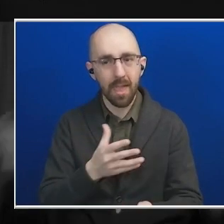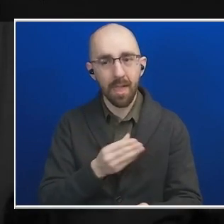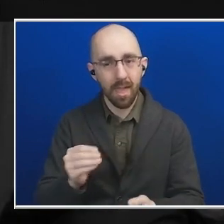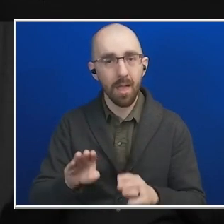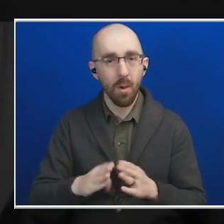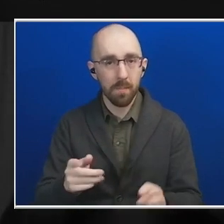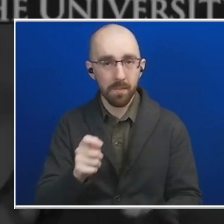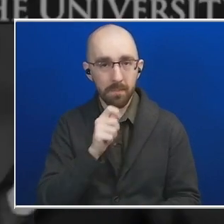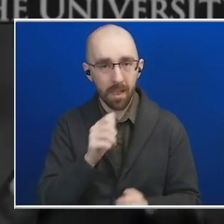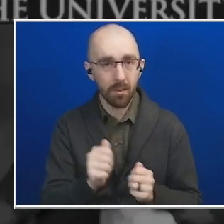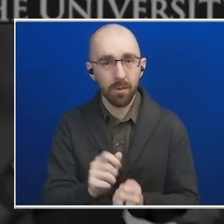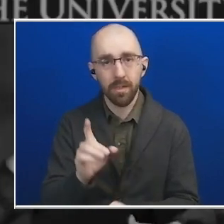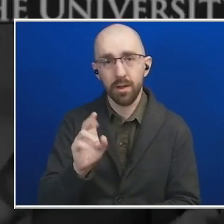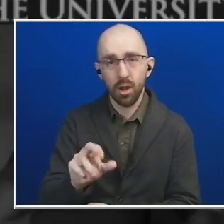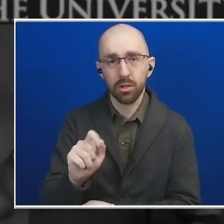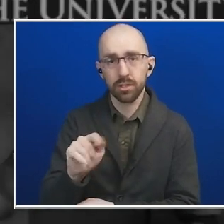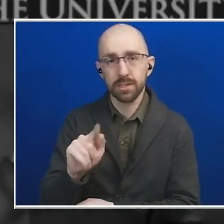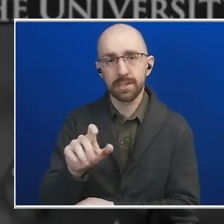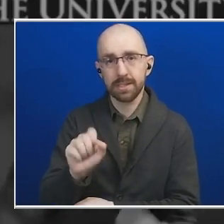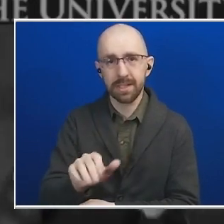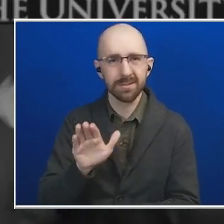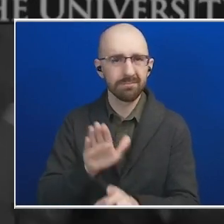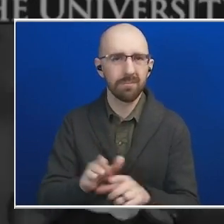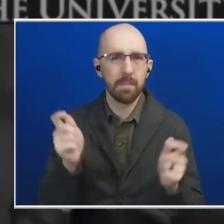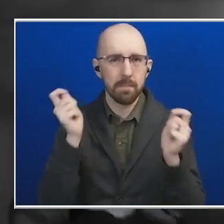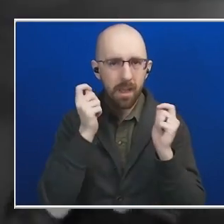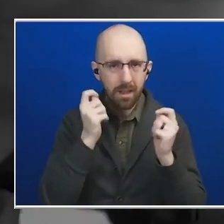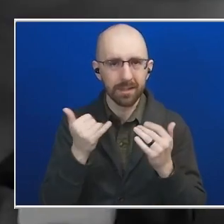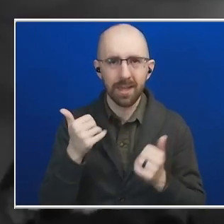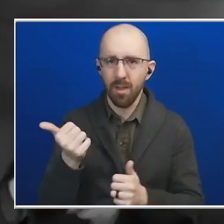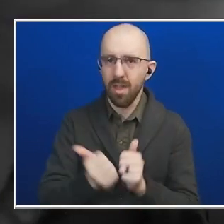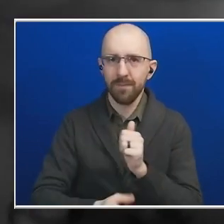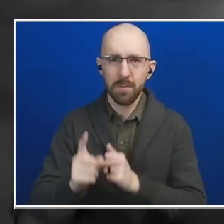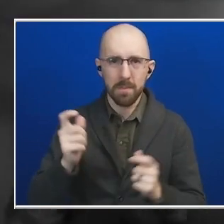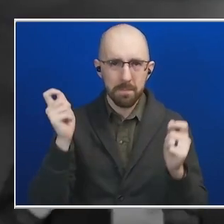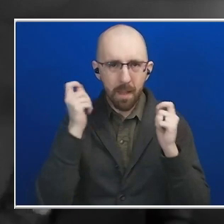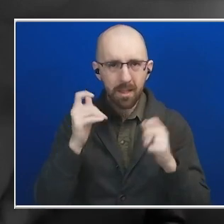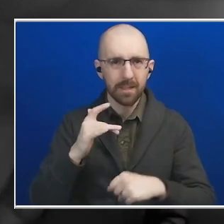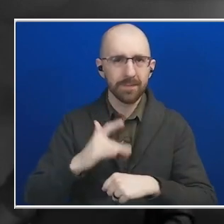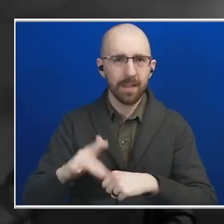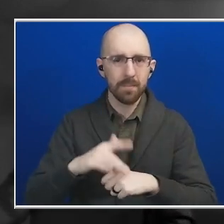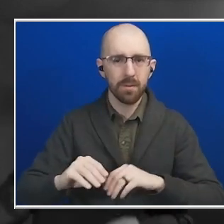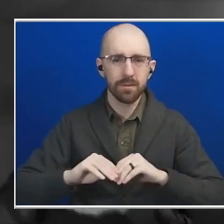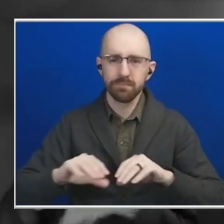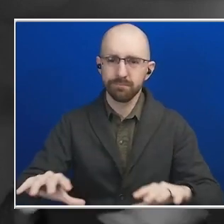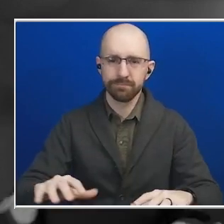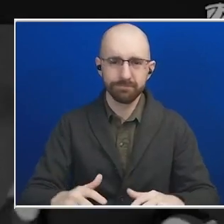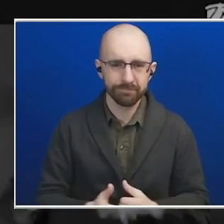Dr. Stites podcasts. Now everywhere podcasts are available.